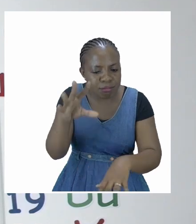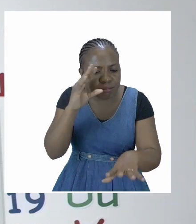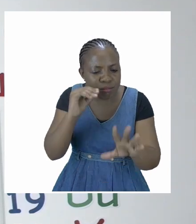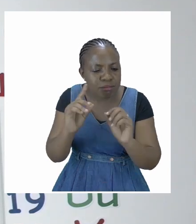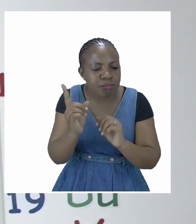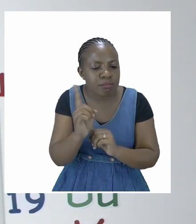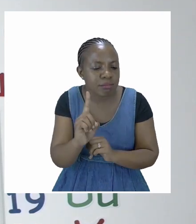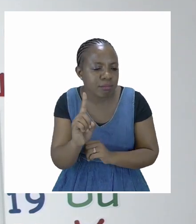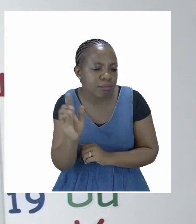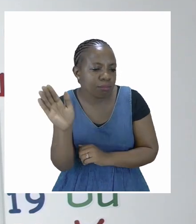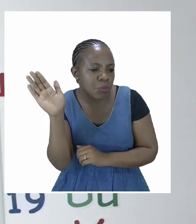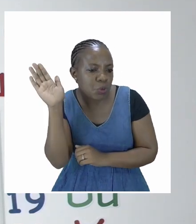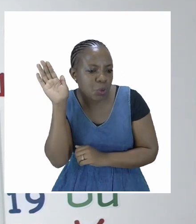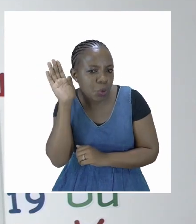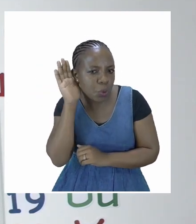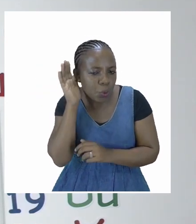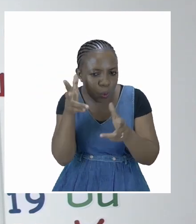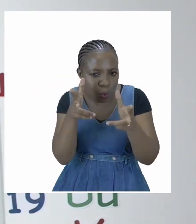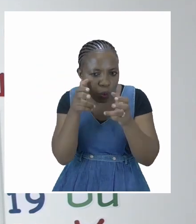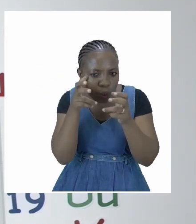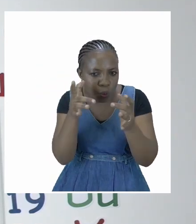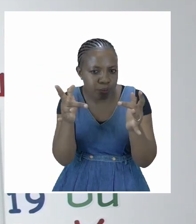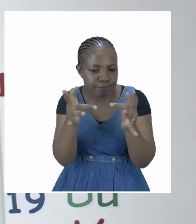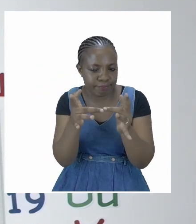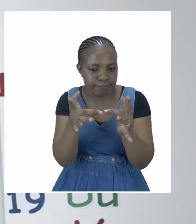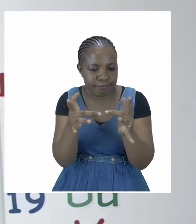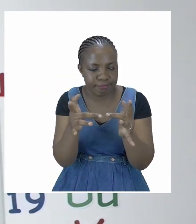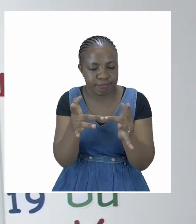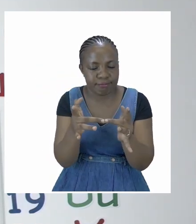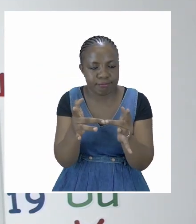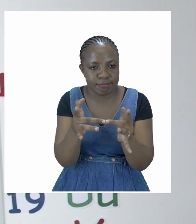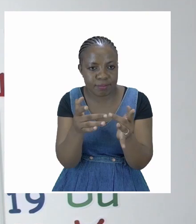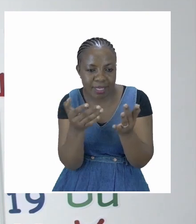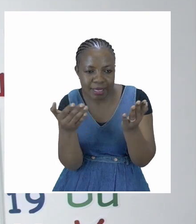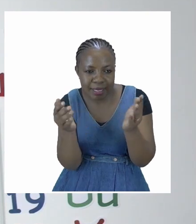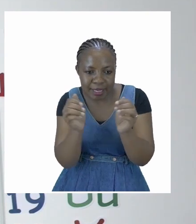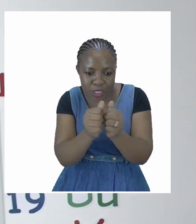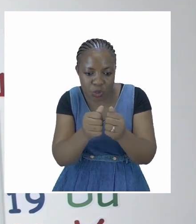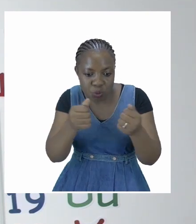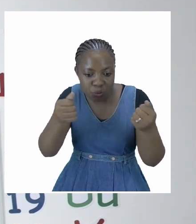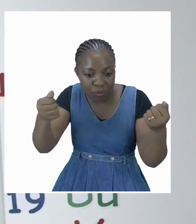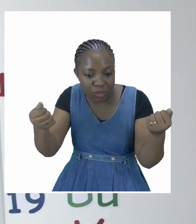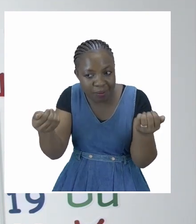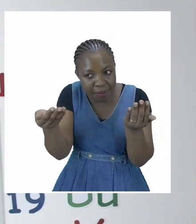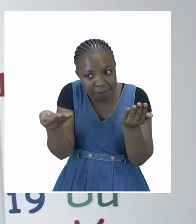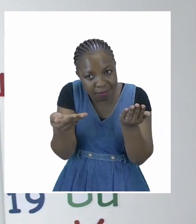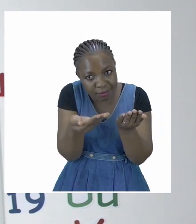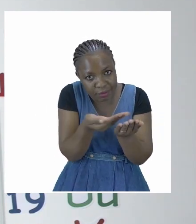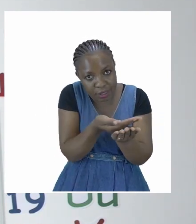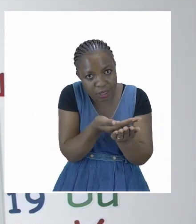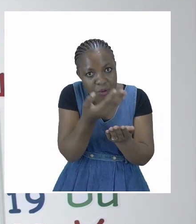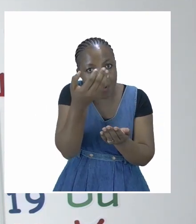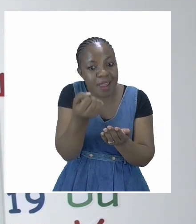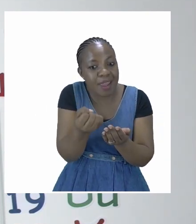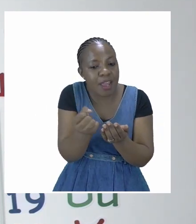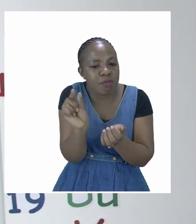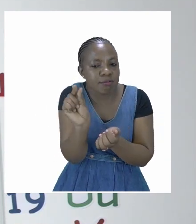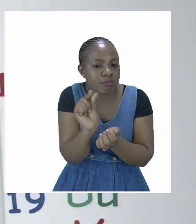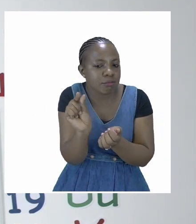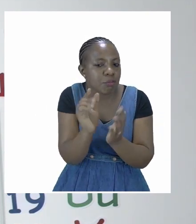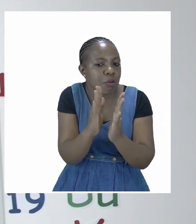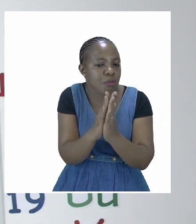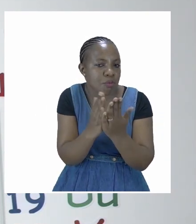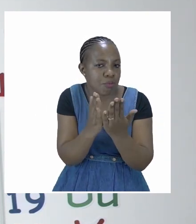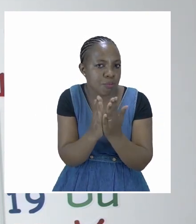or watching online. Inside the newspapers, there is an insert of the lesson